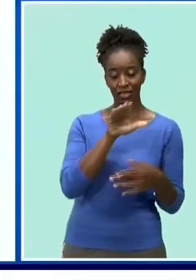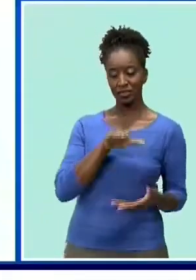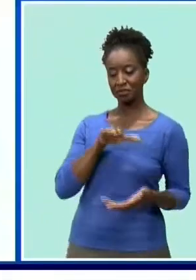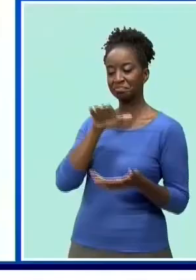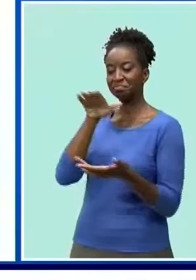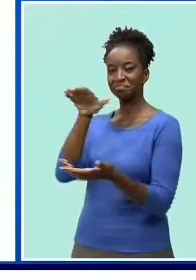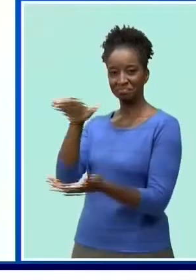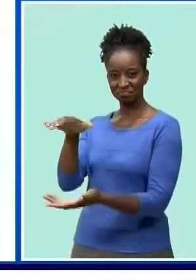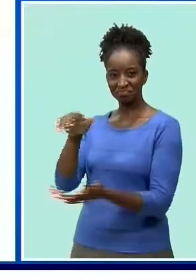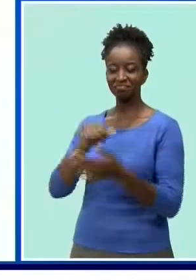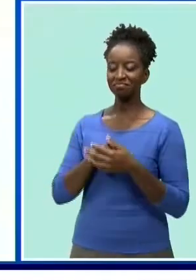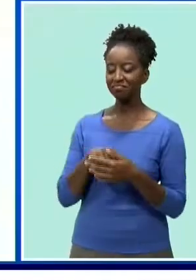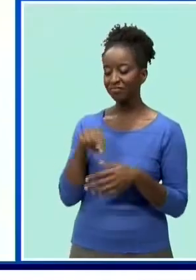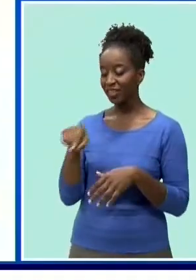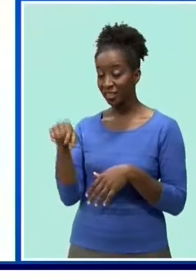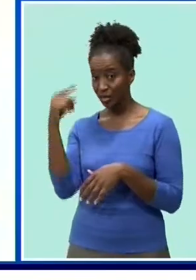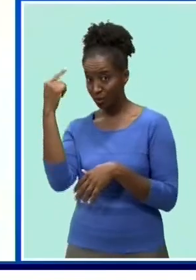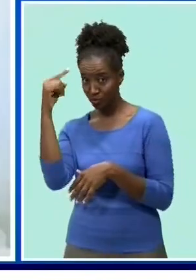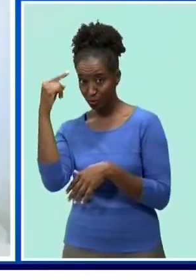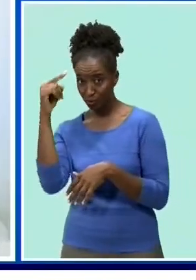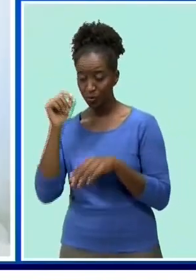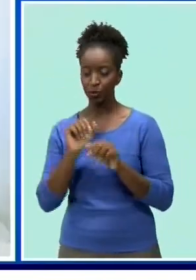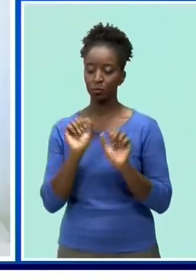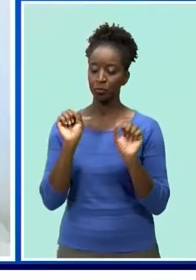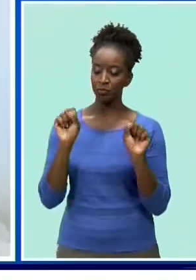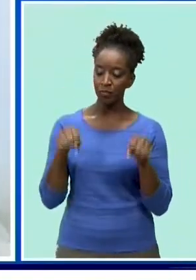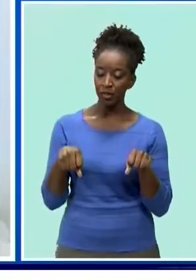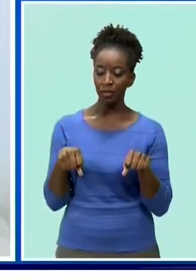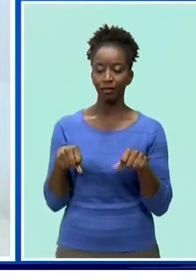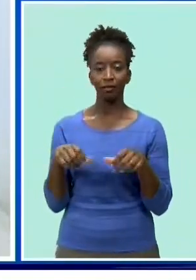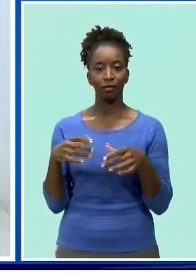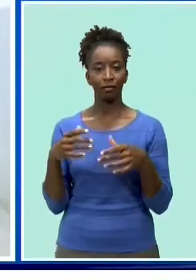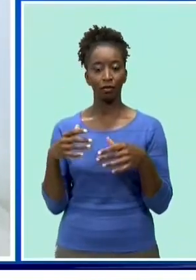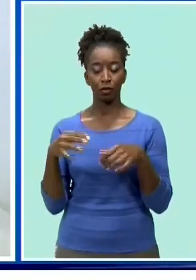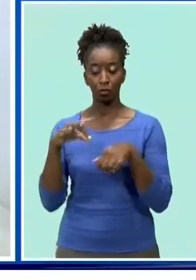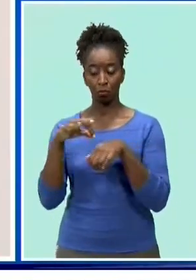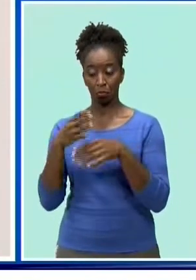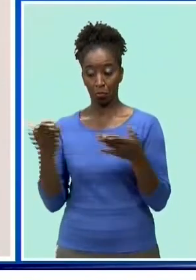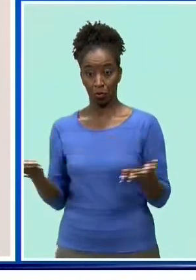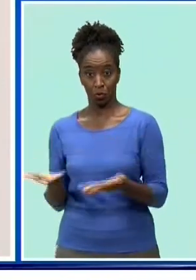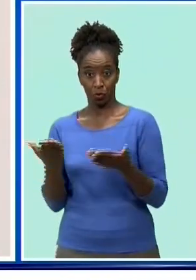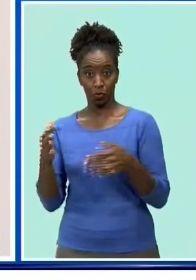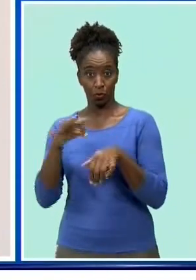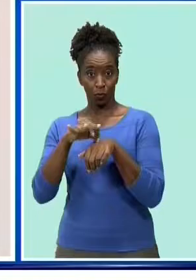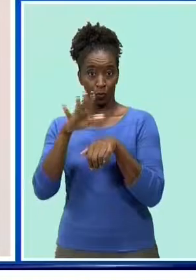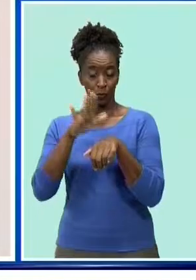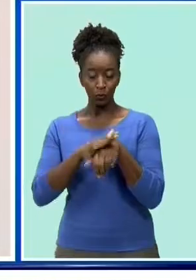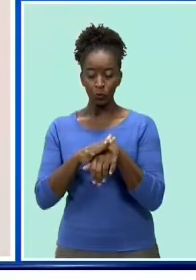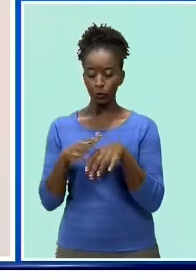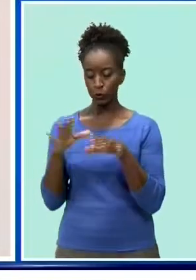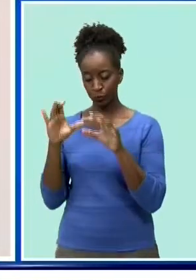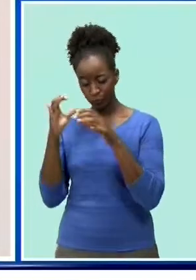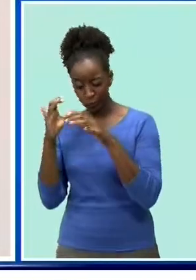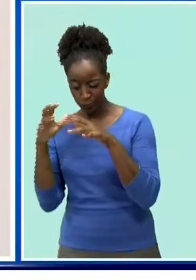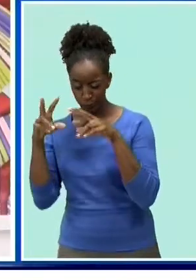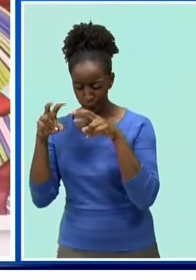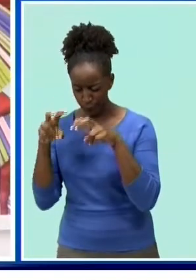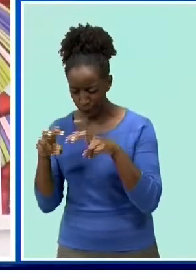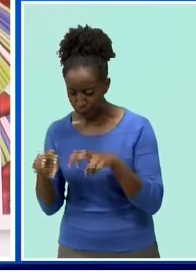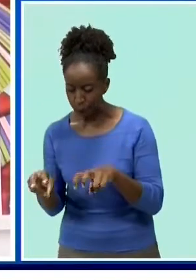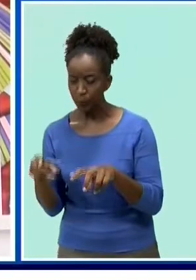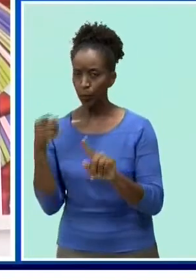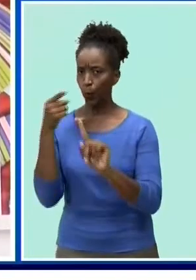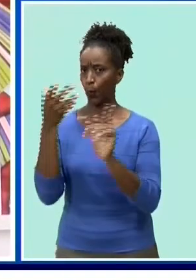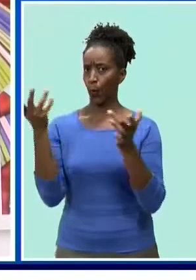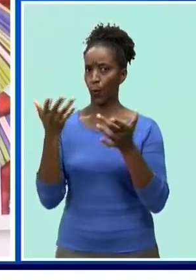is a lab which will be used to perform and analyze research on the local mosquito population with the aim of improving vector control.